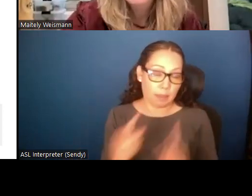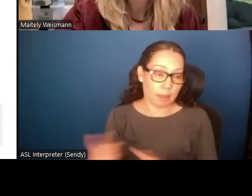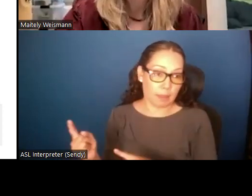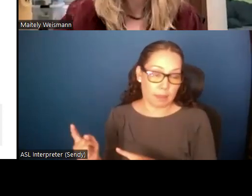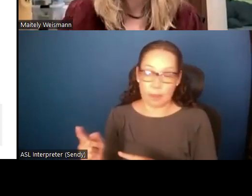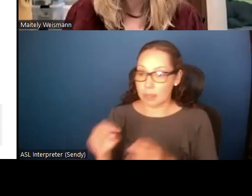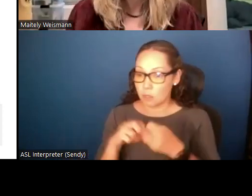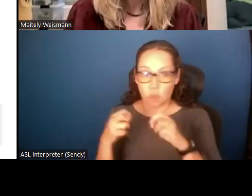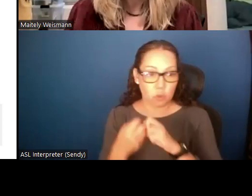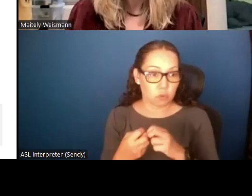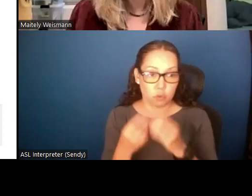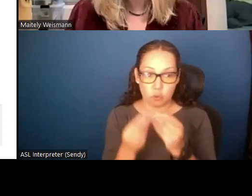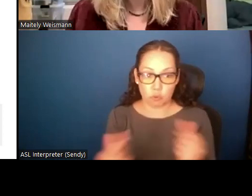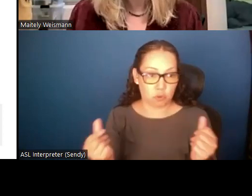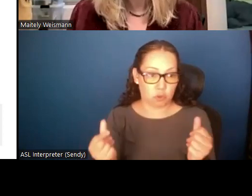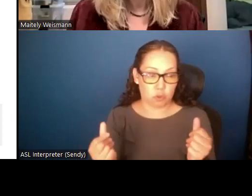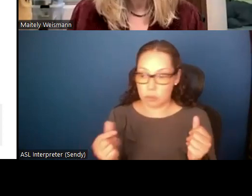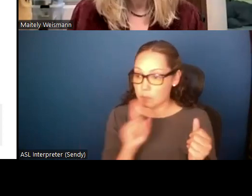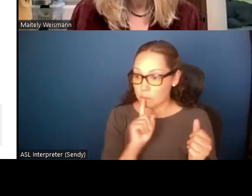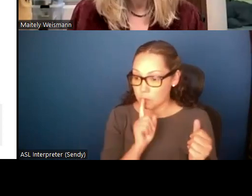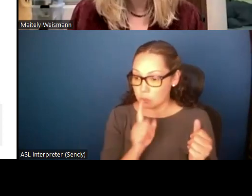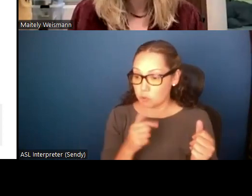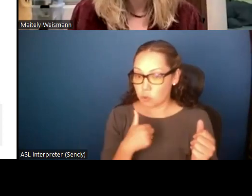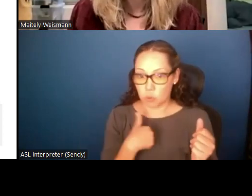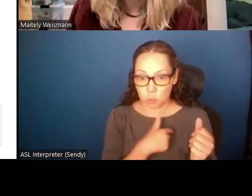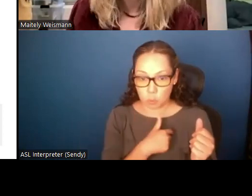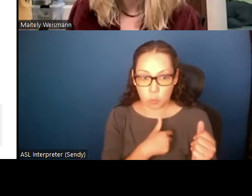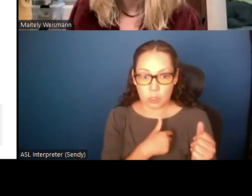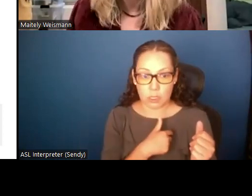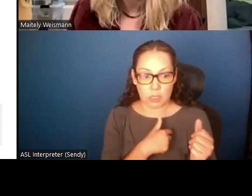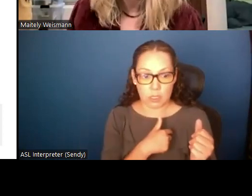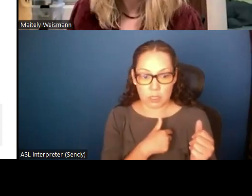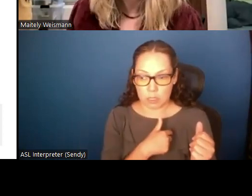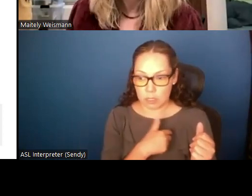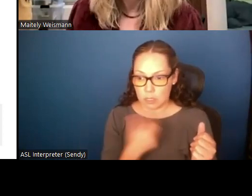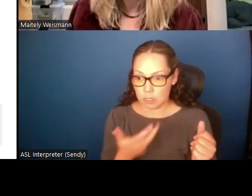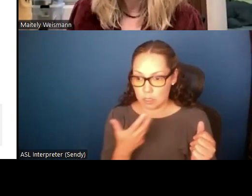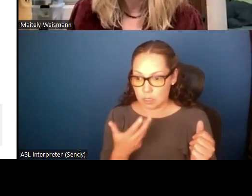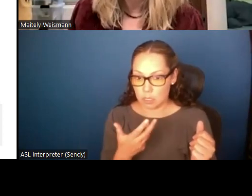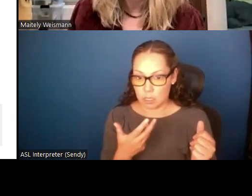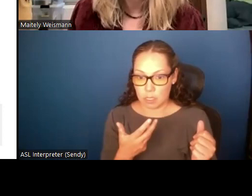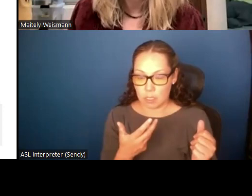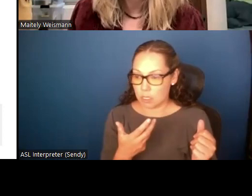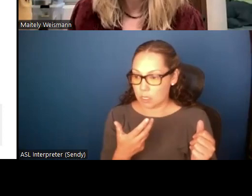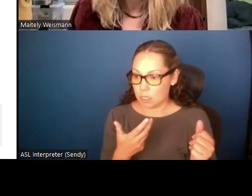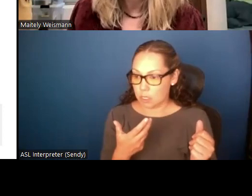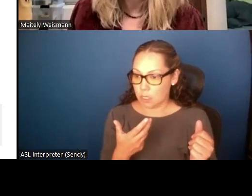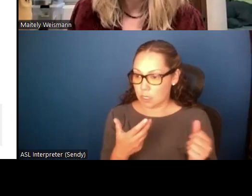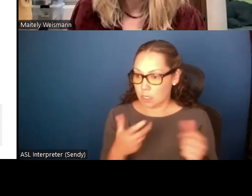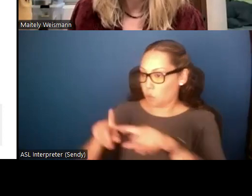solution to that other than ensuring that they're not the ones we're relying on for that